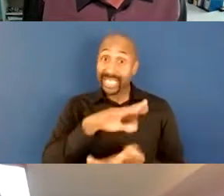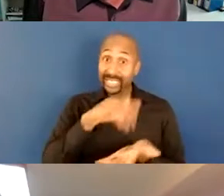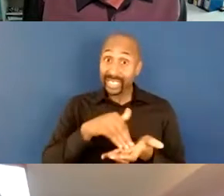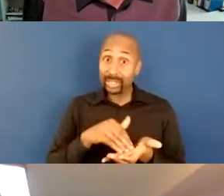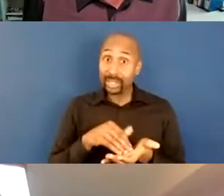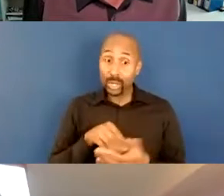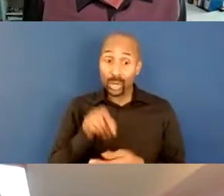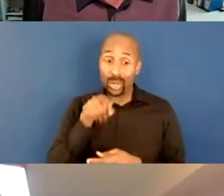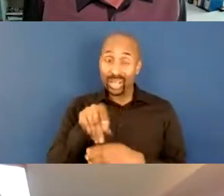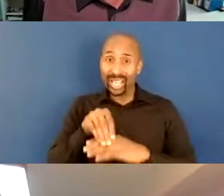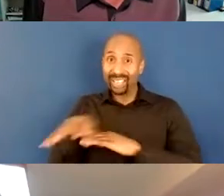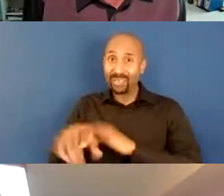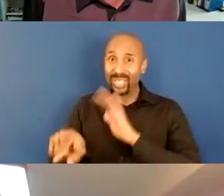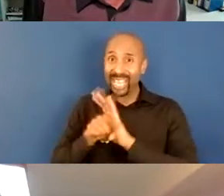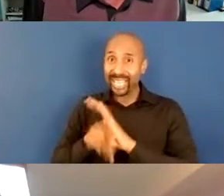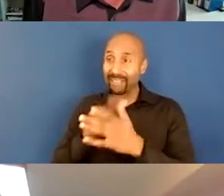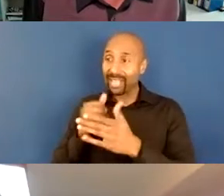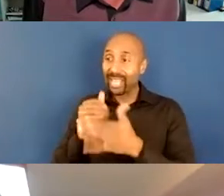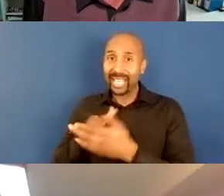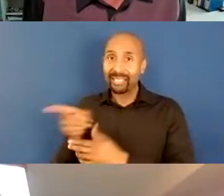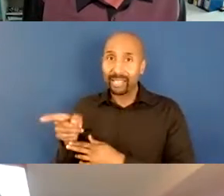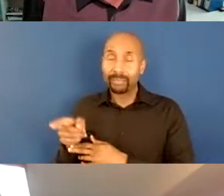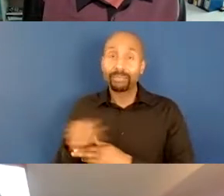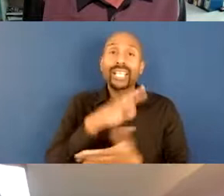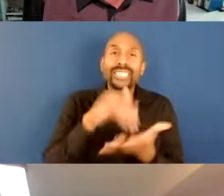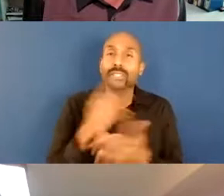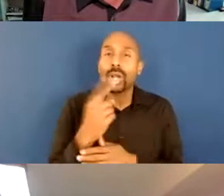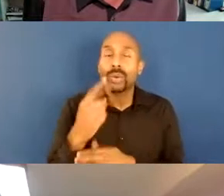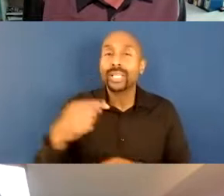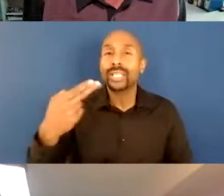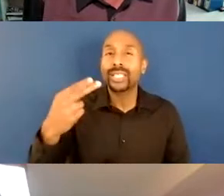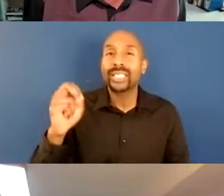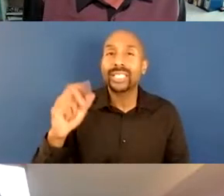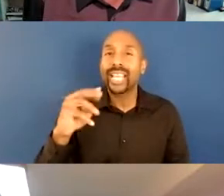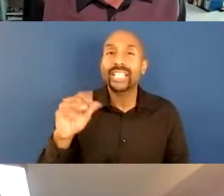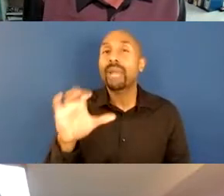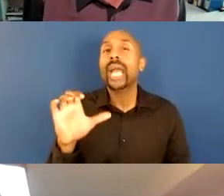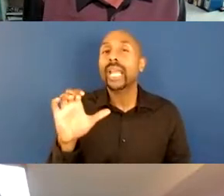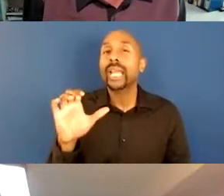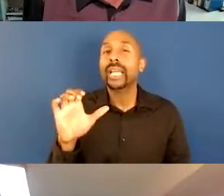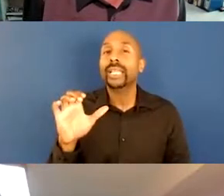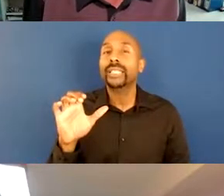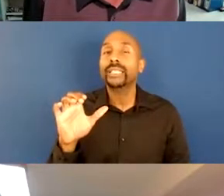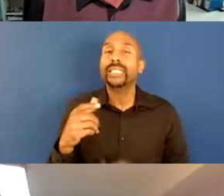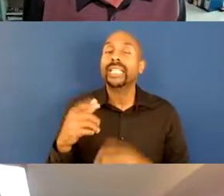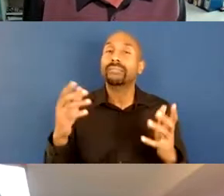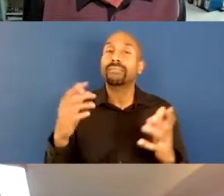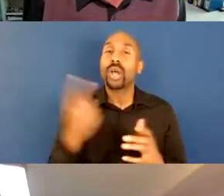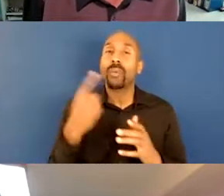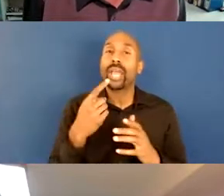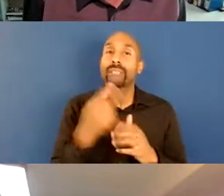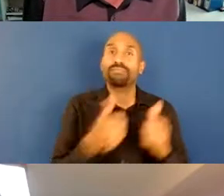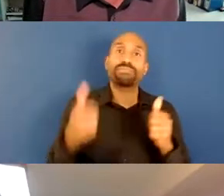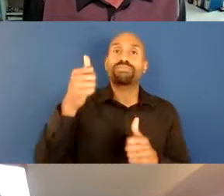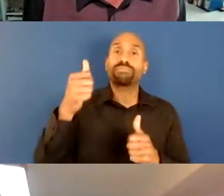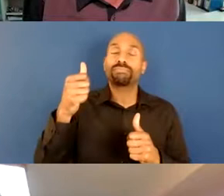The center is always hegemonic. It's the axis of domination. It provides all the technologies, right,